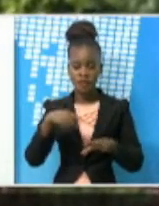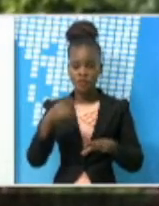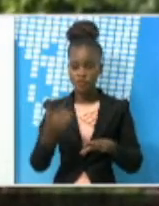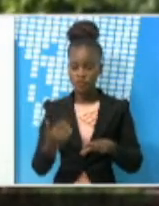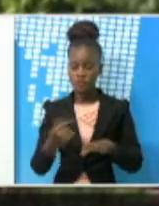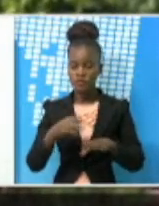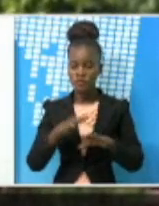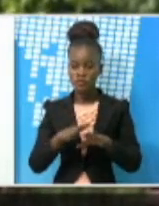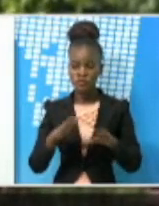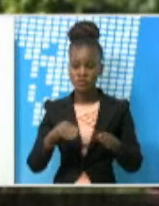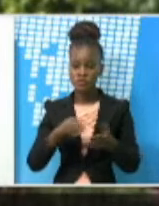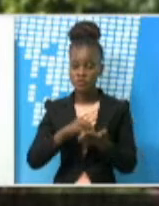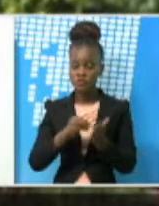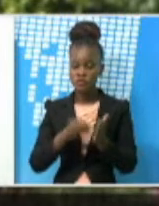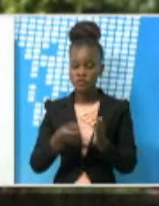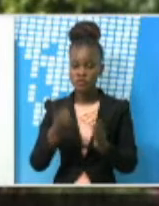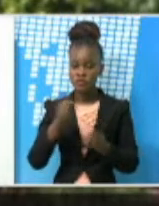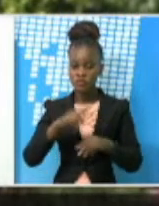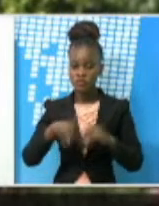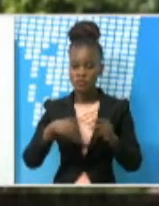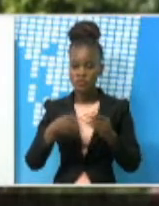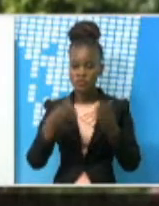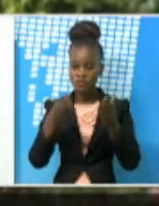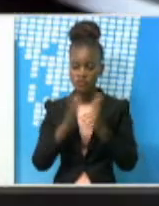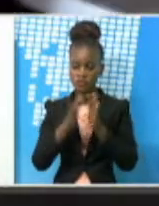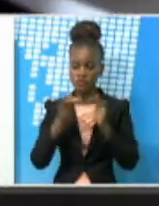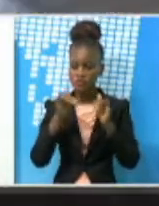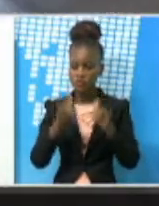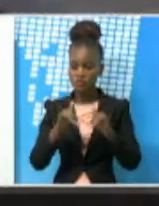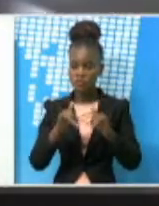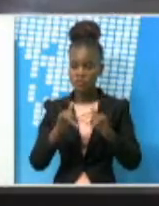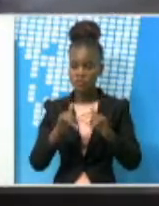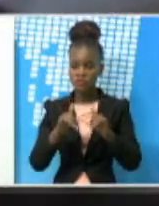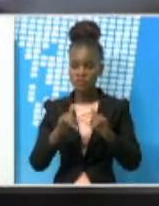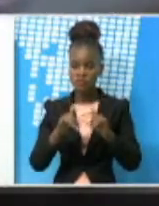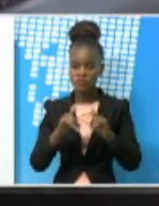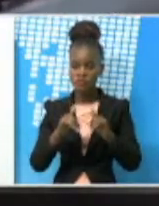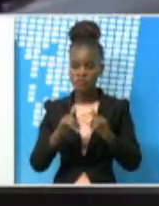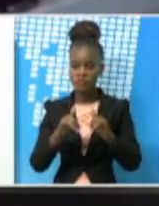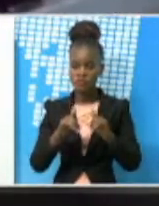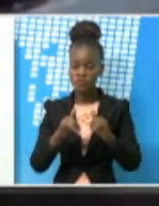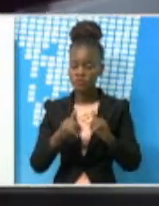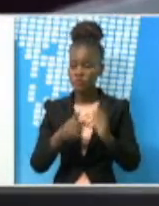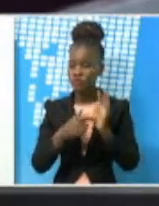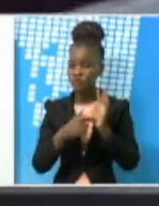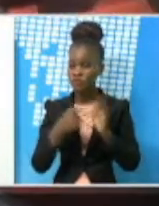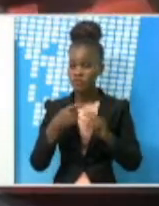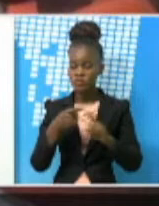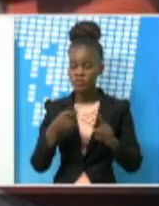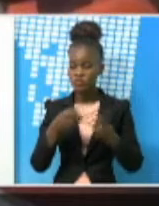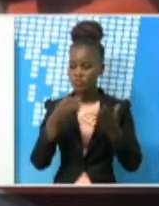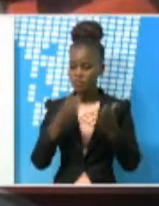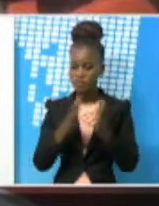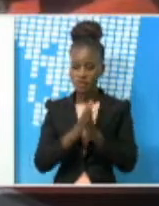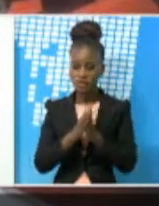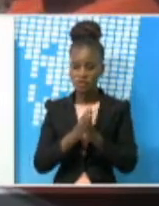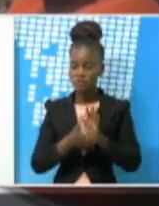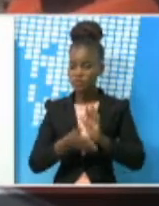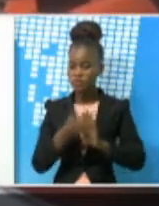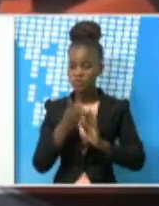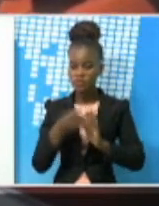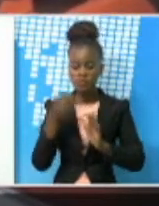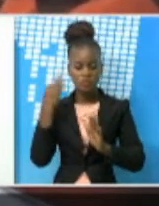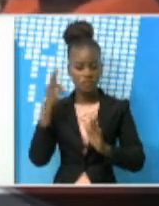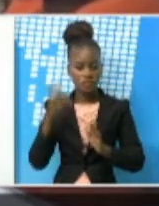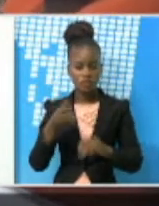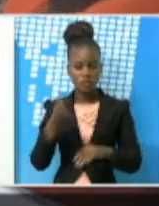struggling, it means that even the people at the grassroots are still struggling. Government had exempted circles from this tax as a way of